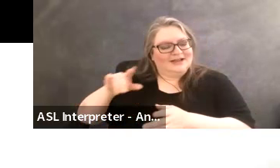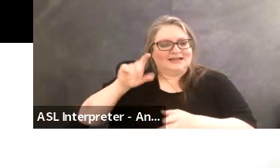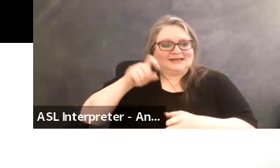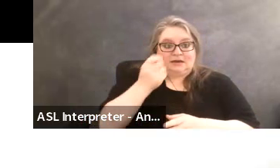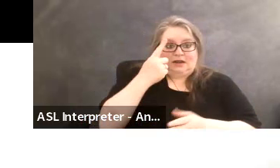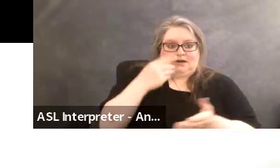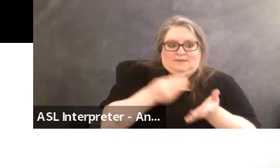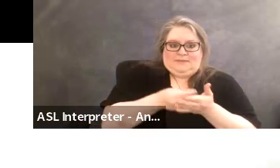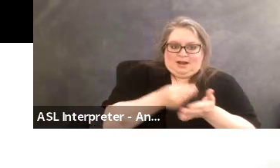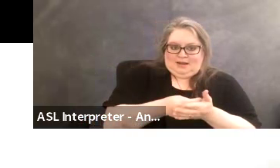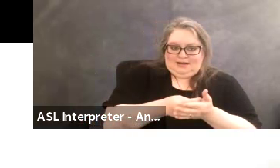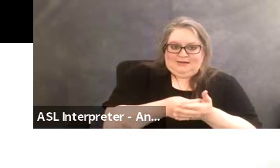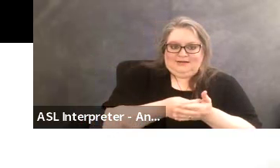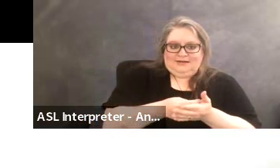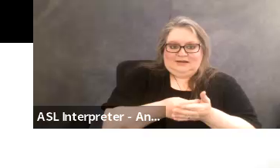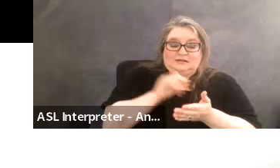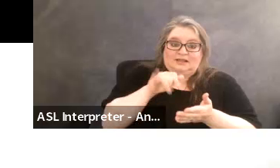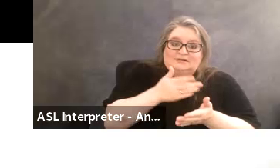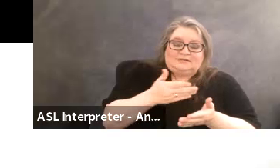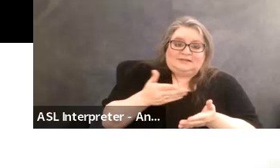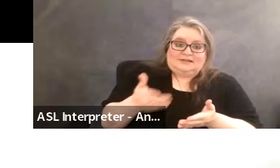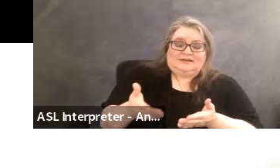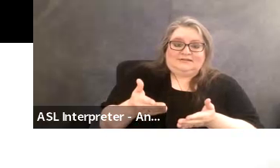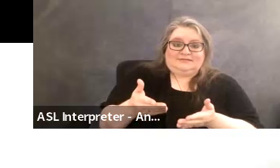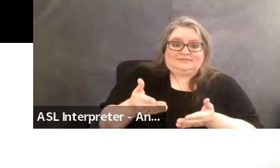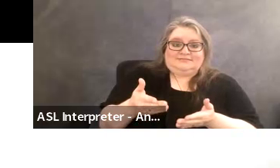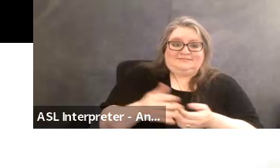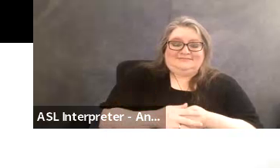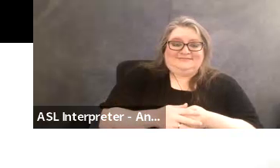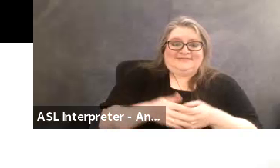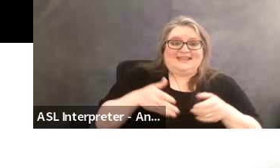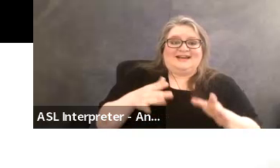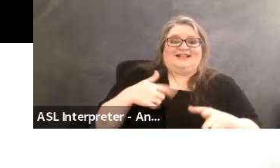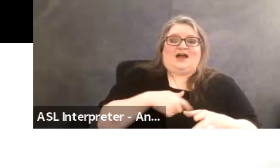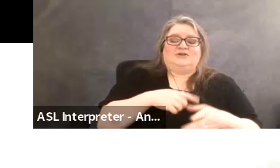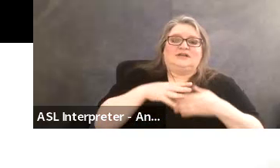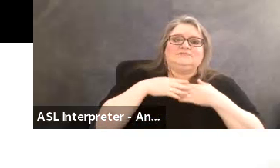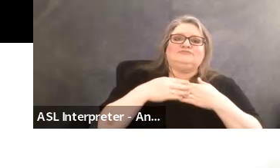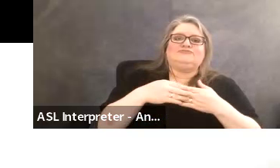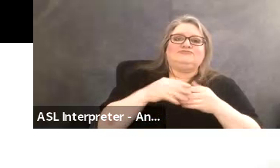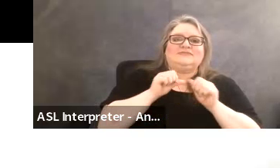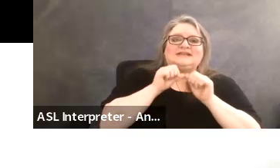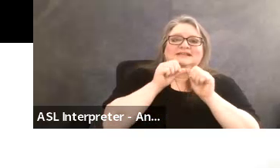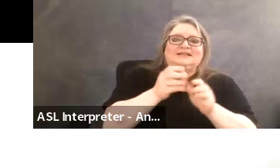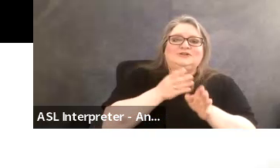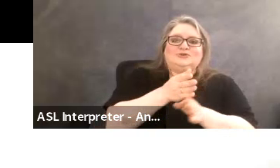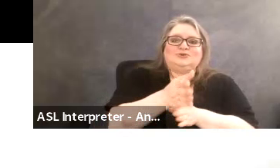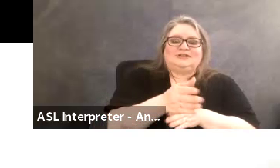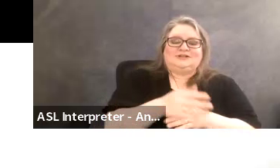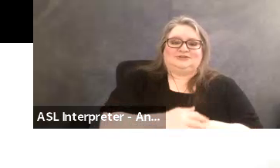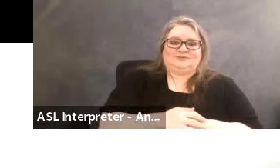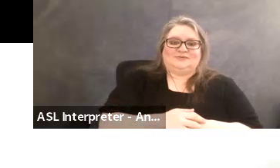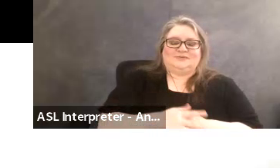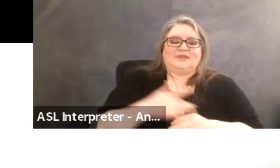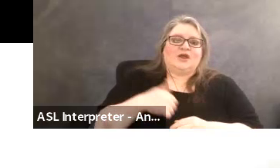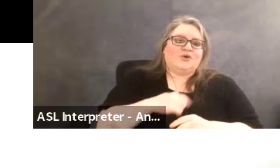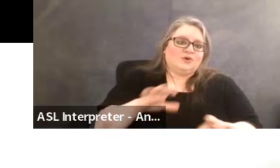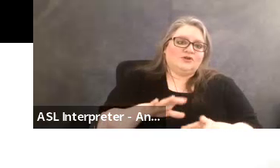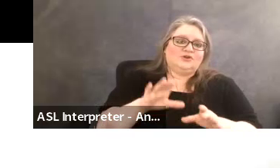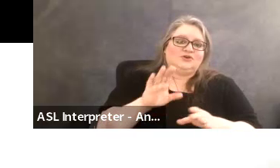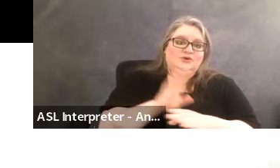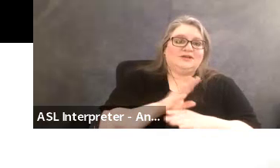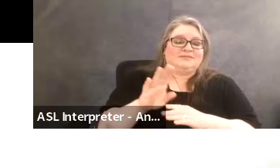money is a thing. It's what allows us to have flexibility and to continue our careers. And we're doing business on hard